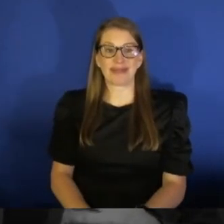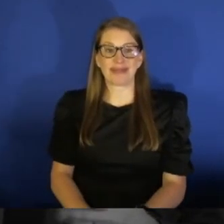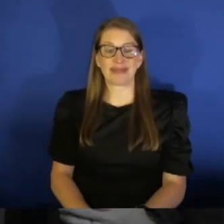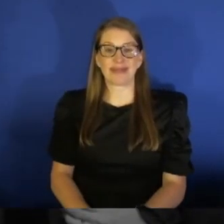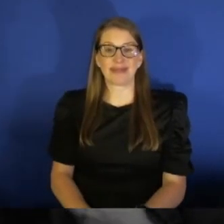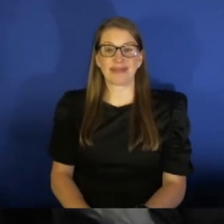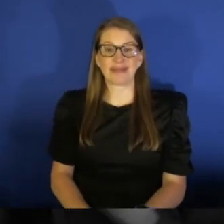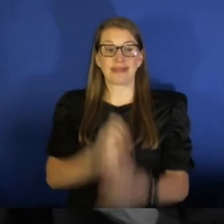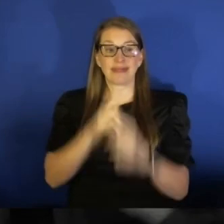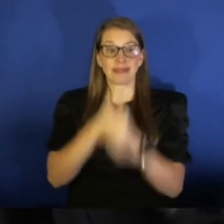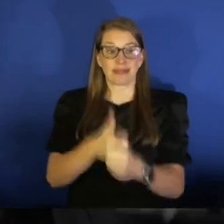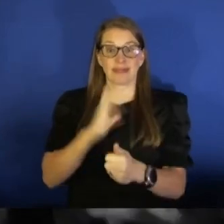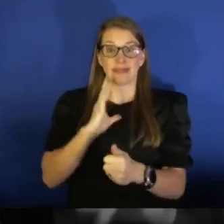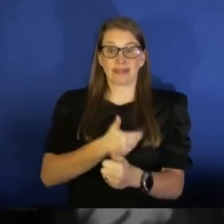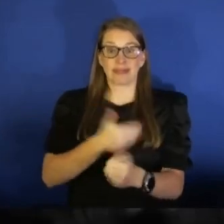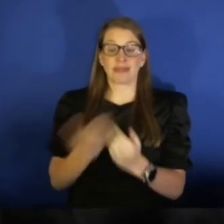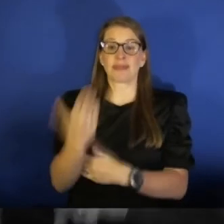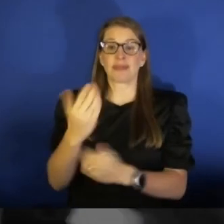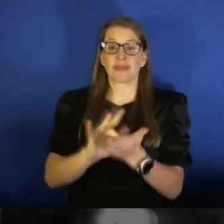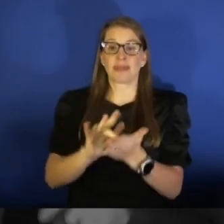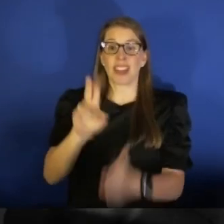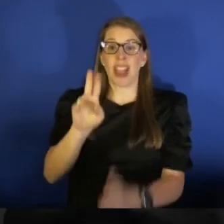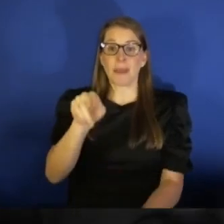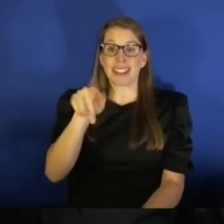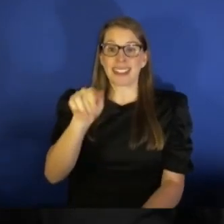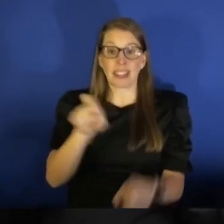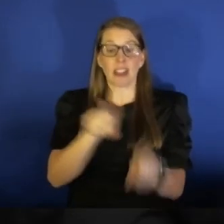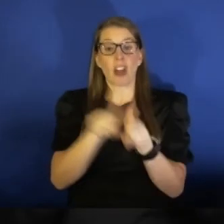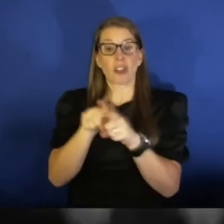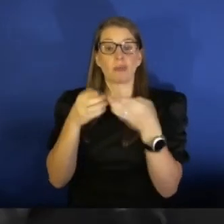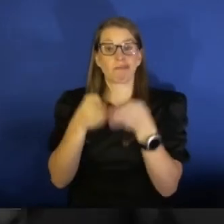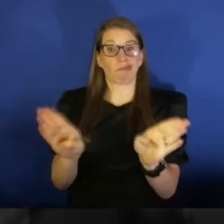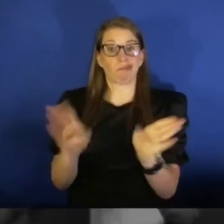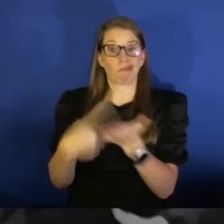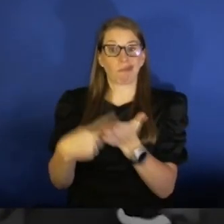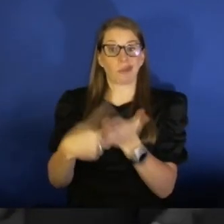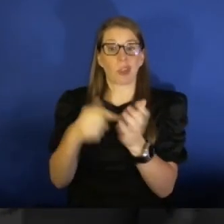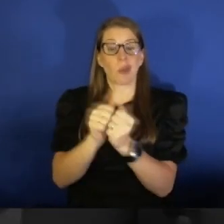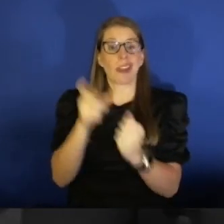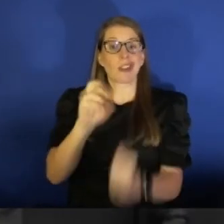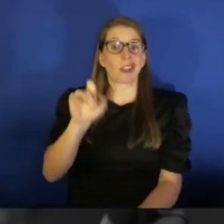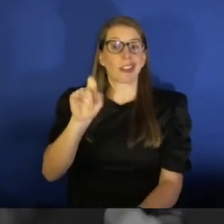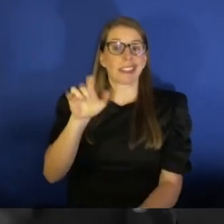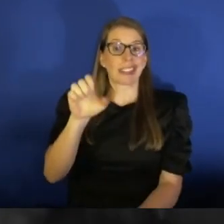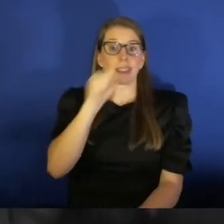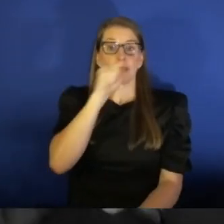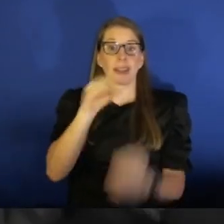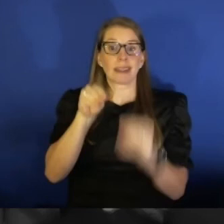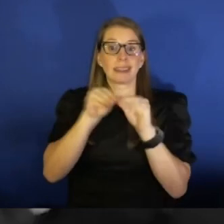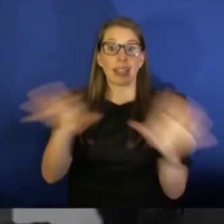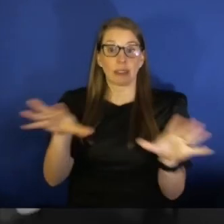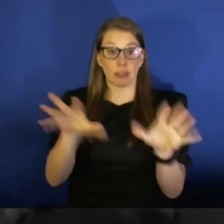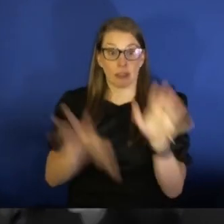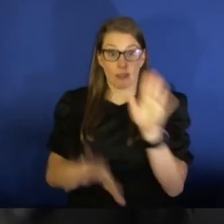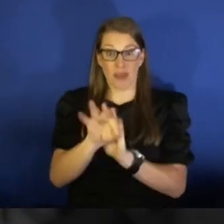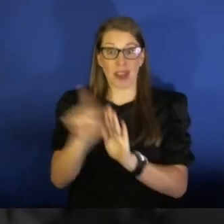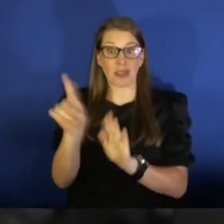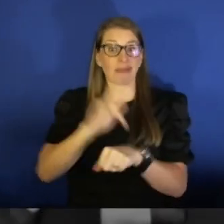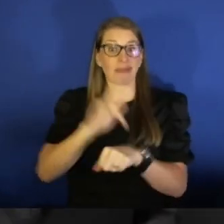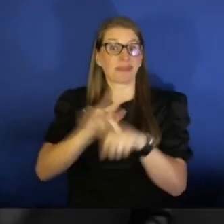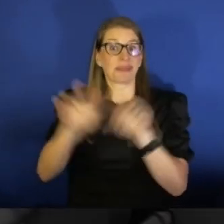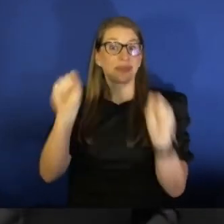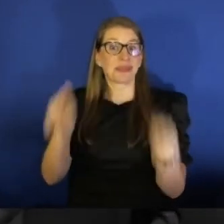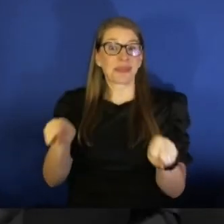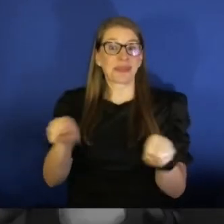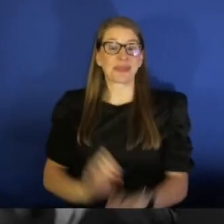Subscribe to our morning medical update and Open Mics with Dr. Stites podcasts. Now, everywhere podcasts are available.